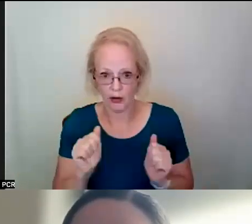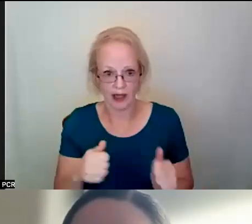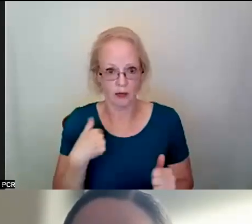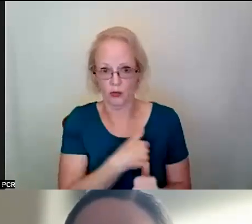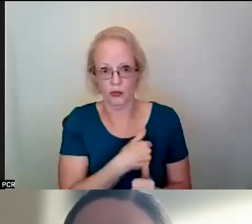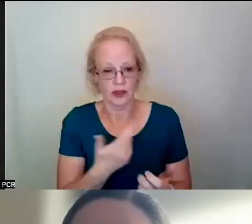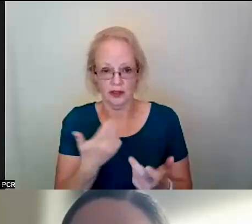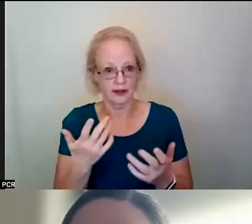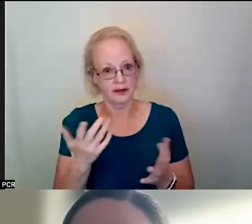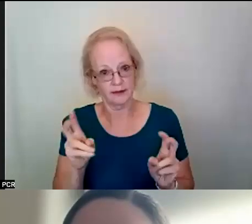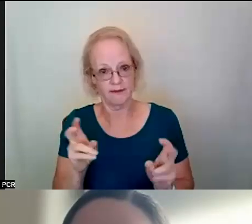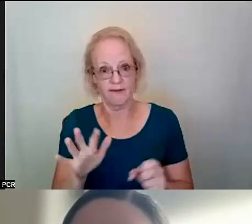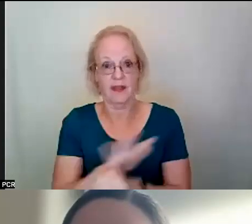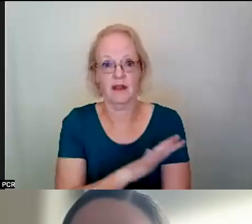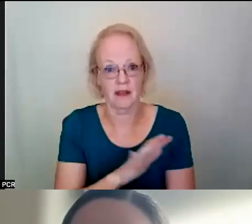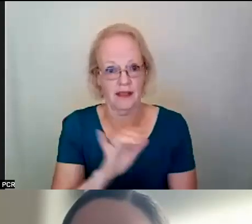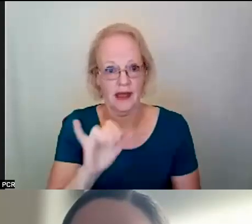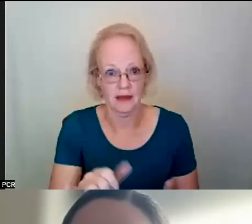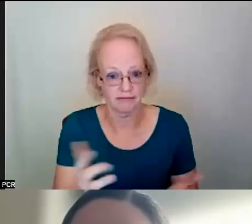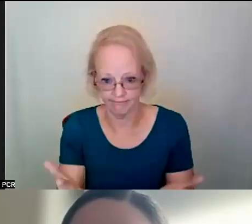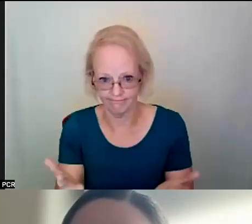I do think back to